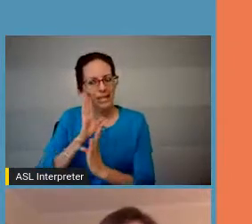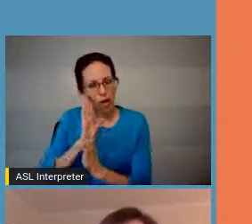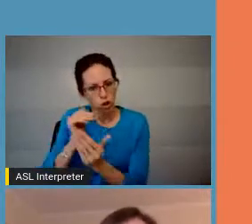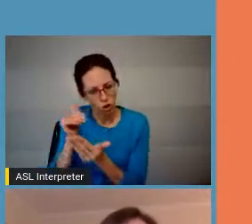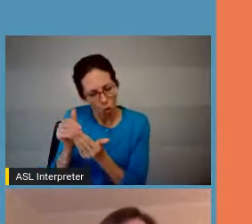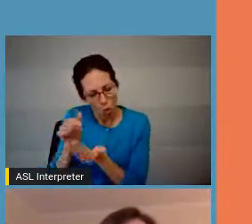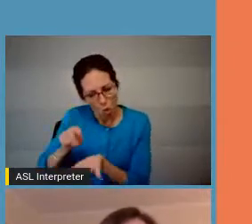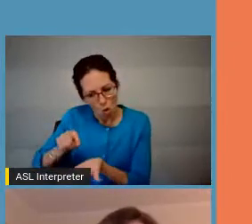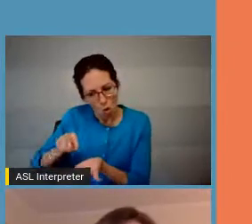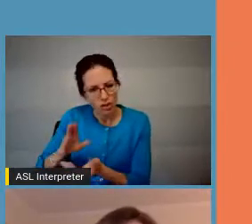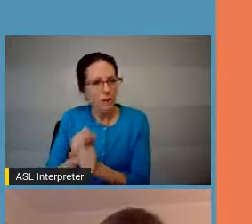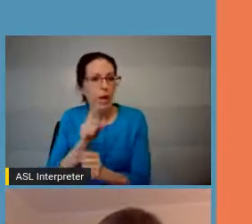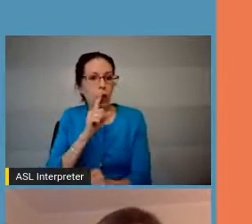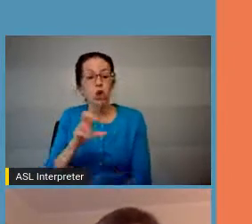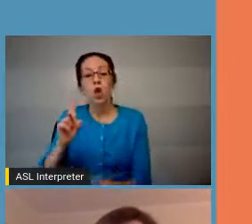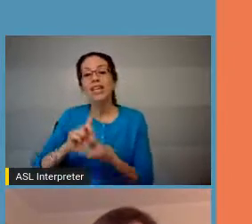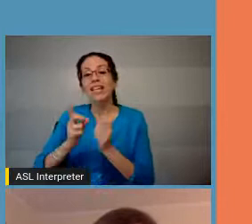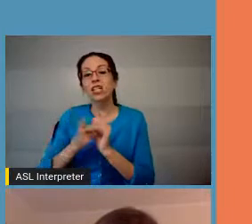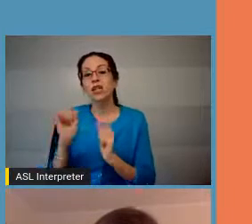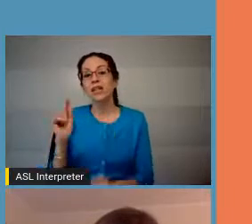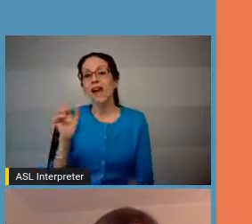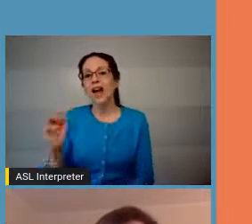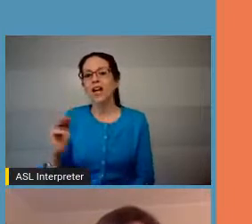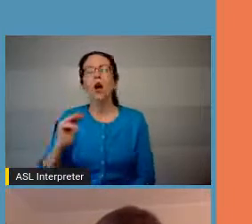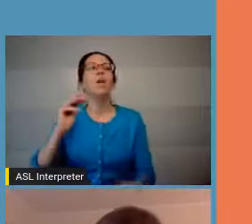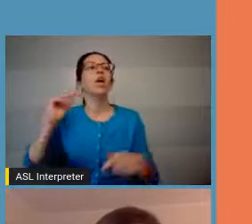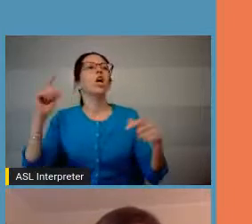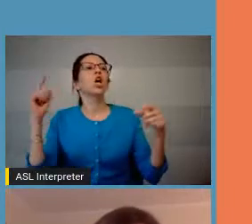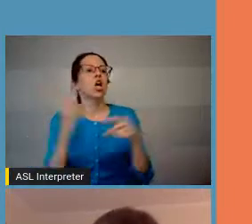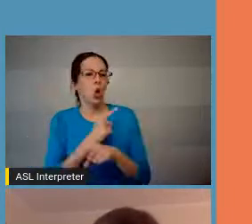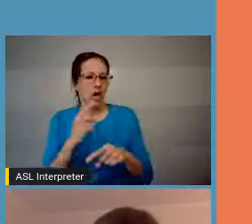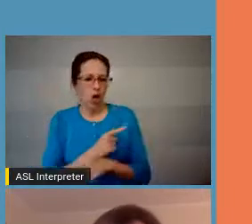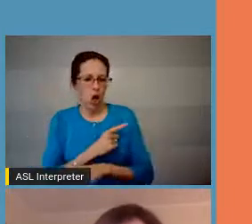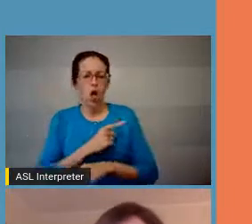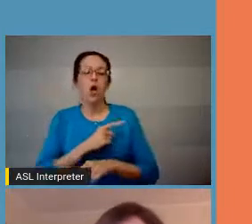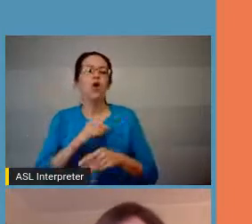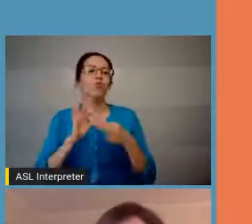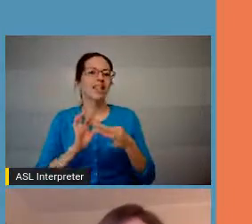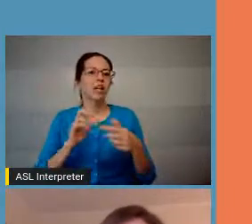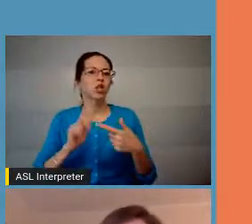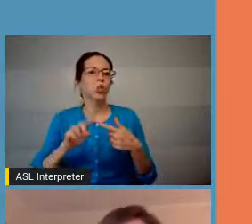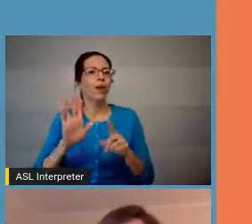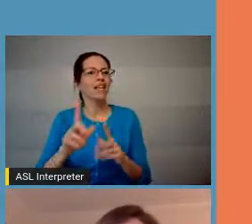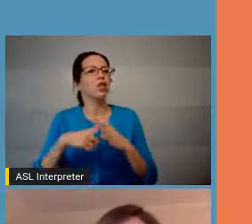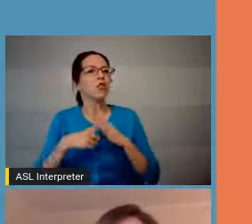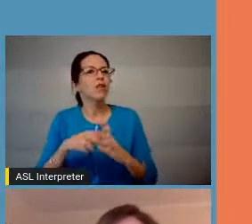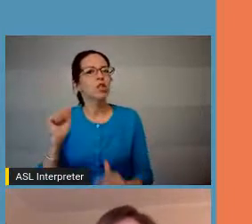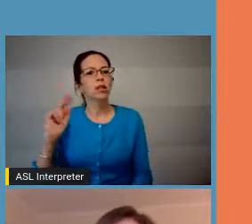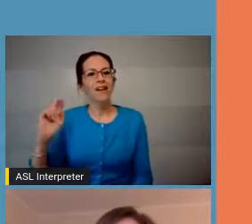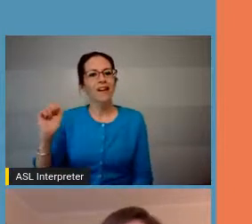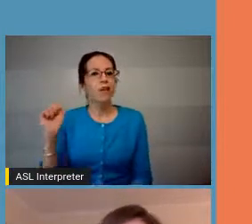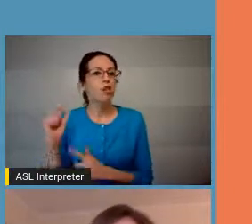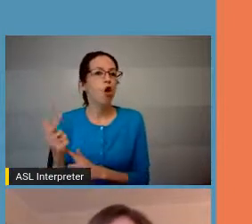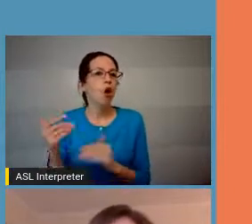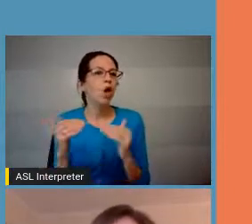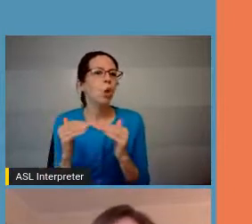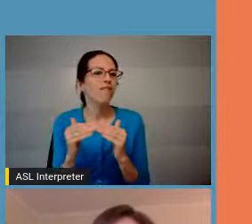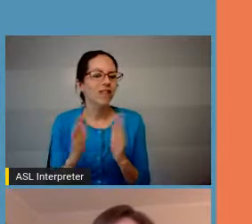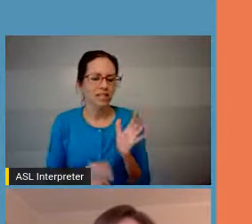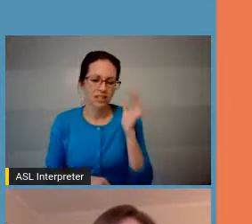your digitized item is being correctly related to its original analog equivalent. That can